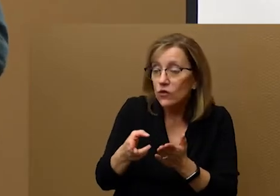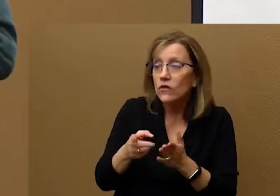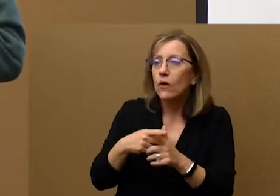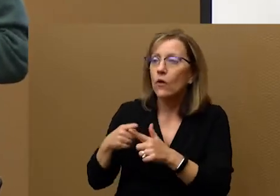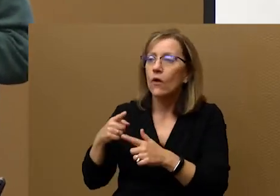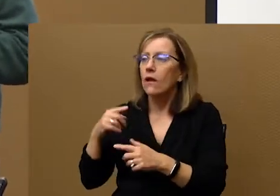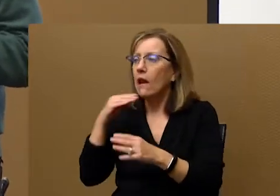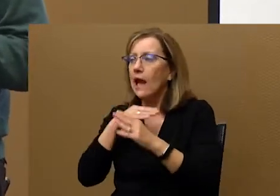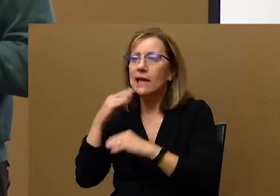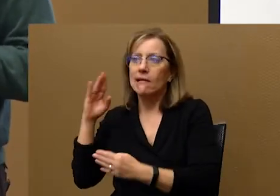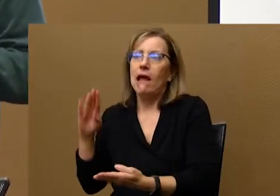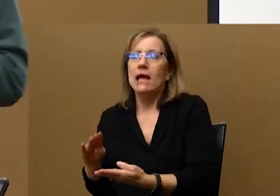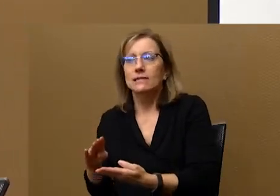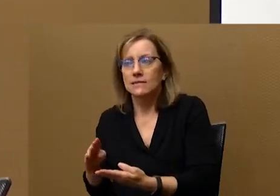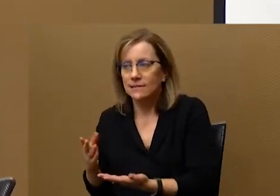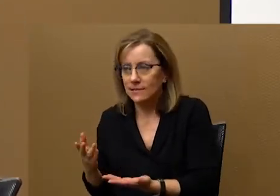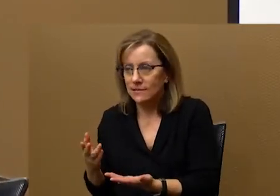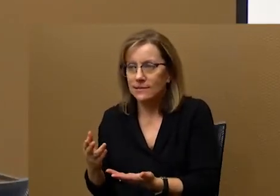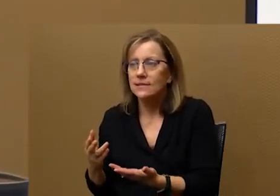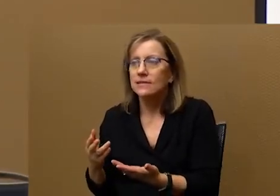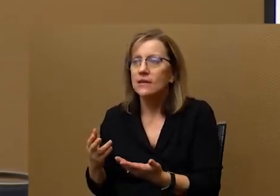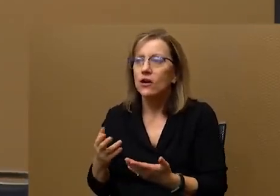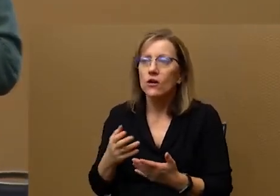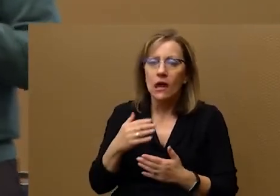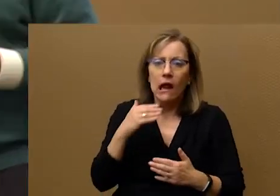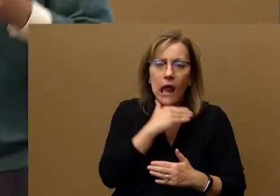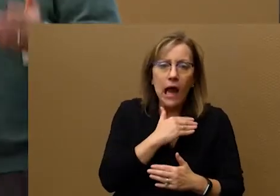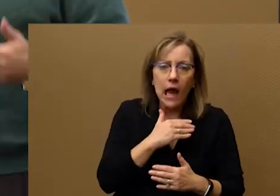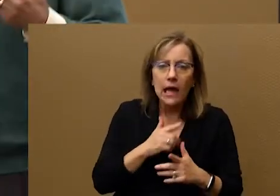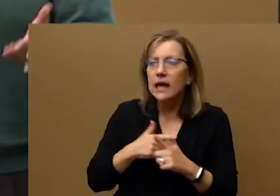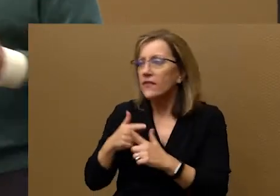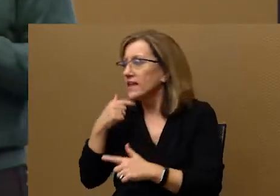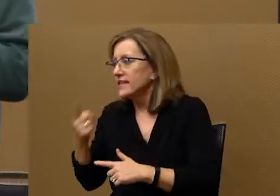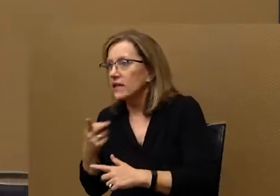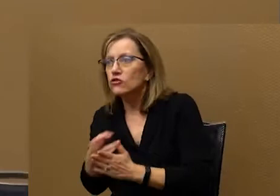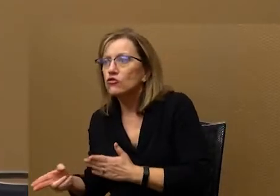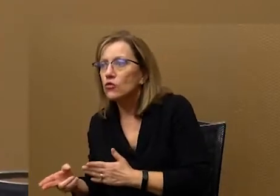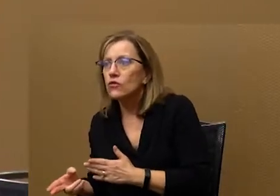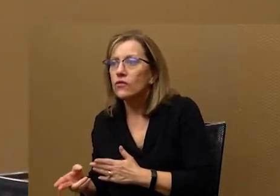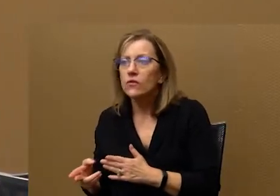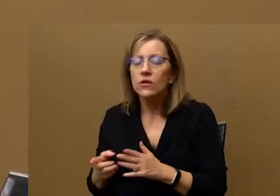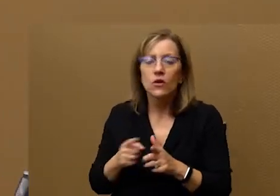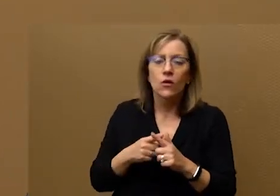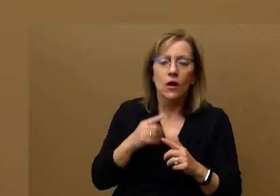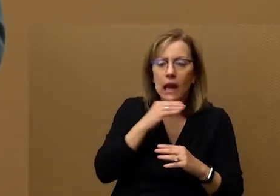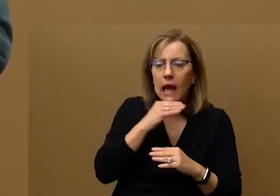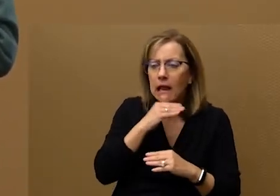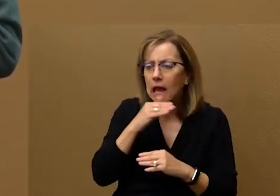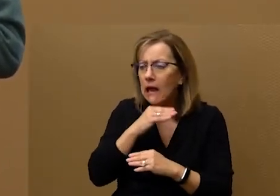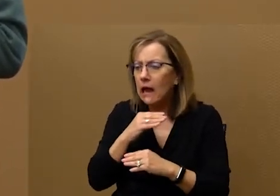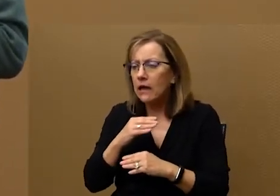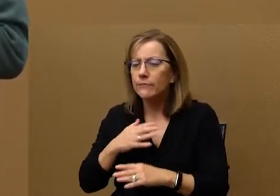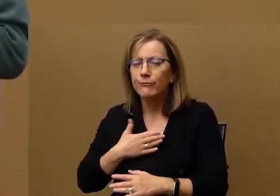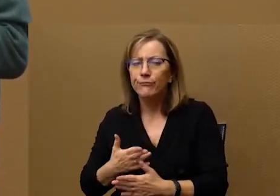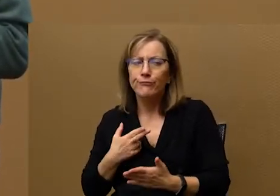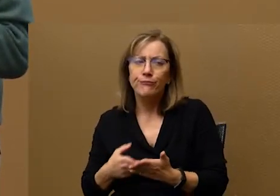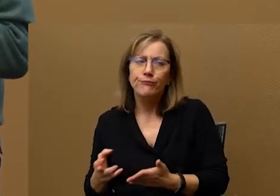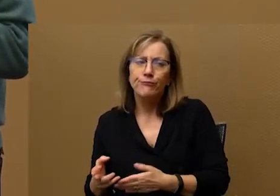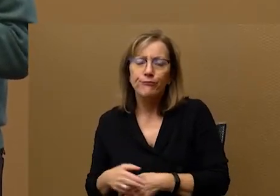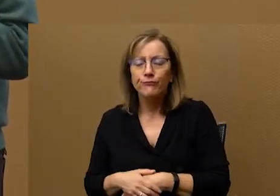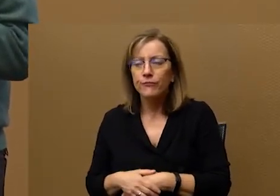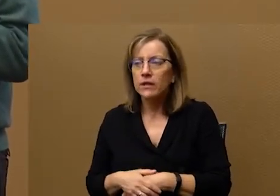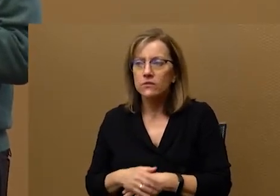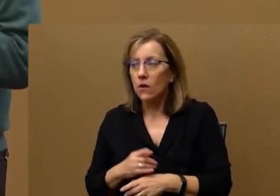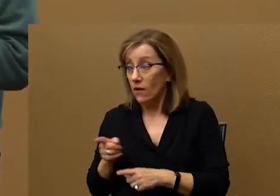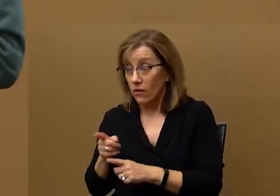less, or lie and then tell the truth after. So maybe he's lying and lying and lying, and then he admits it sometime. So if I'm looking